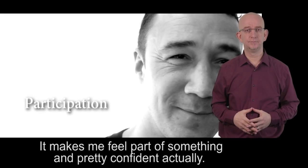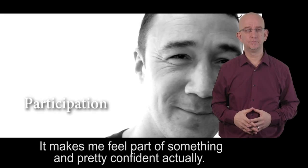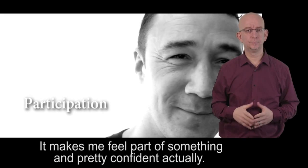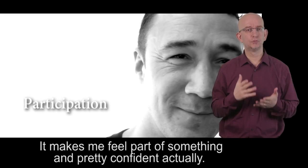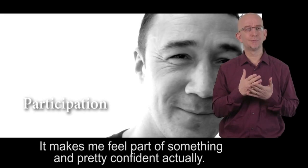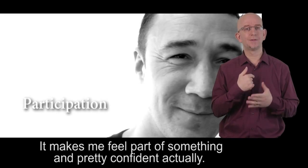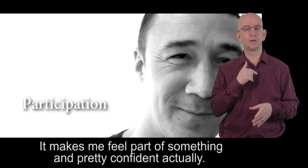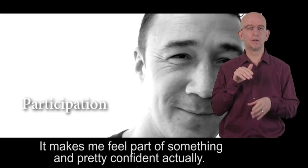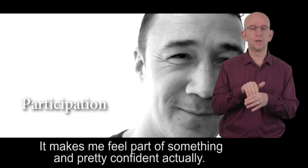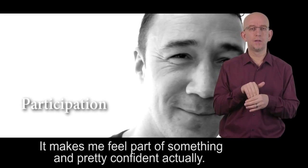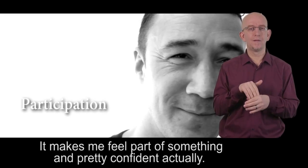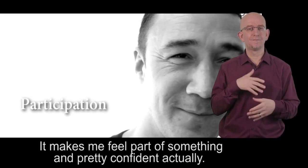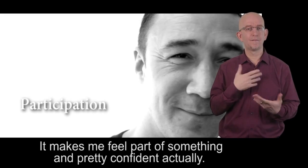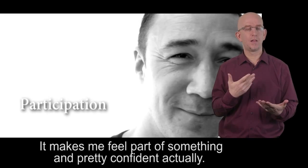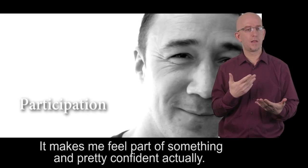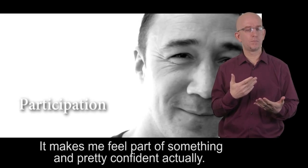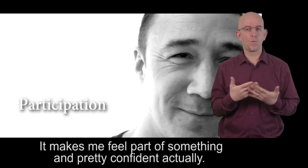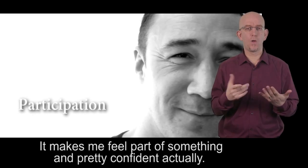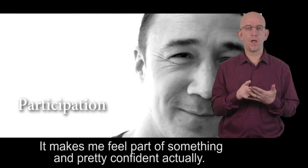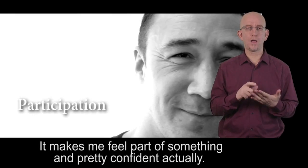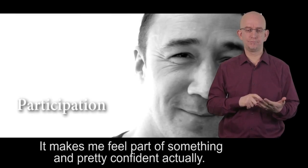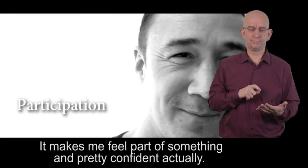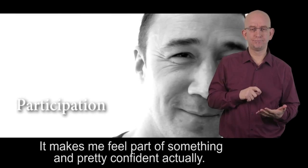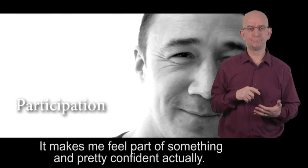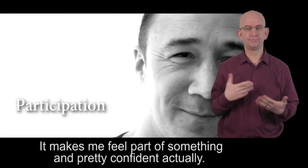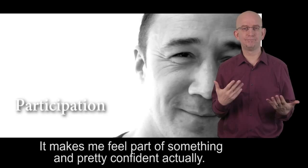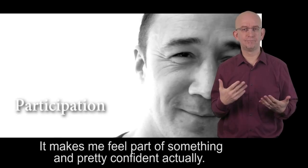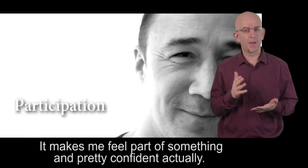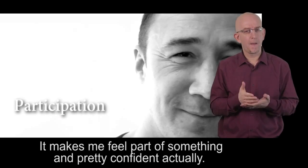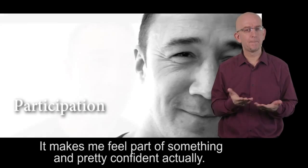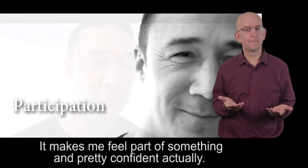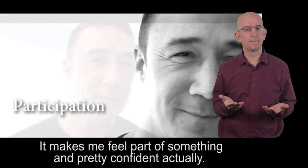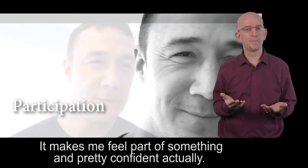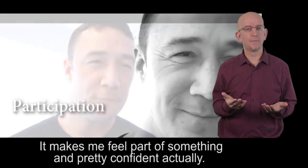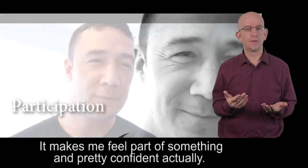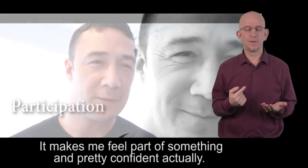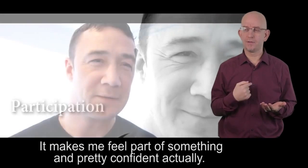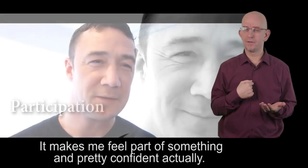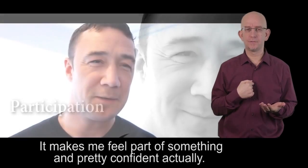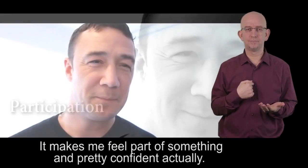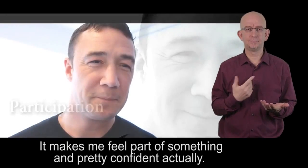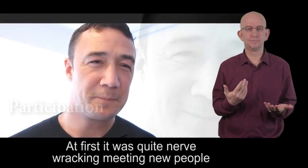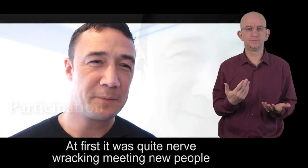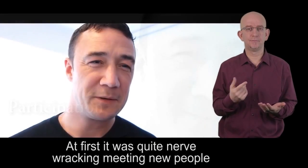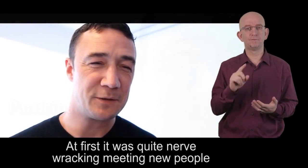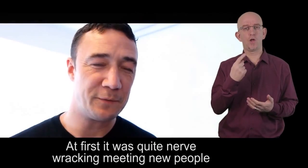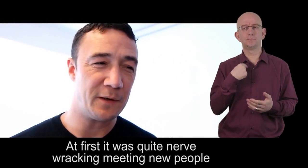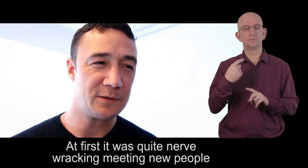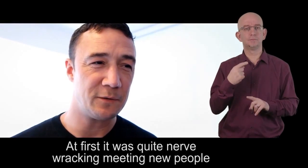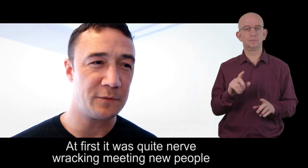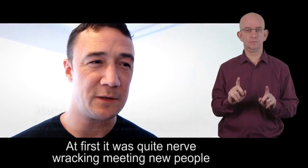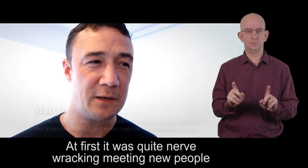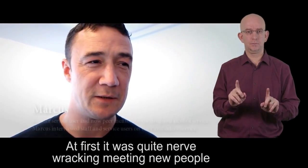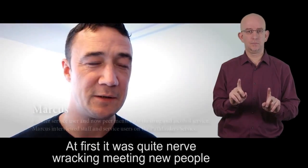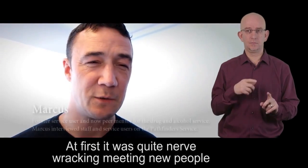kind of makes me feel part of something you know pretty confident actually because at